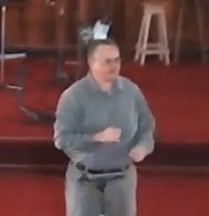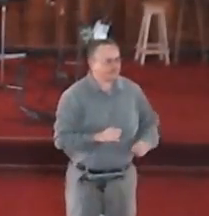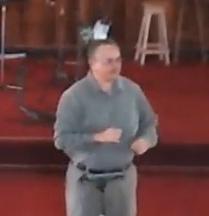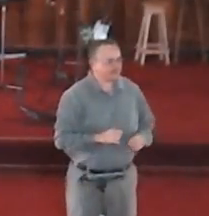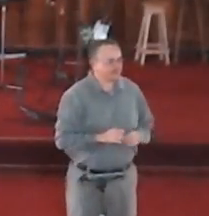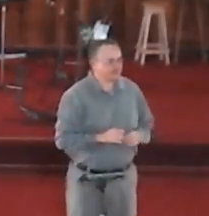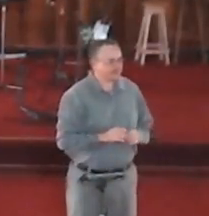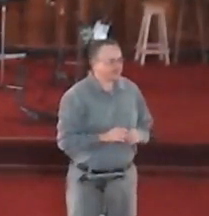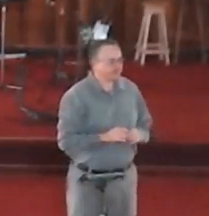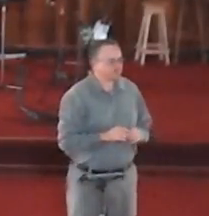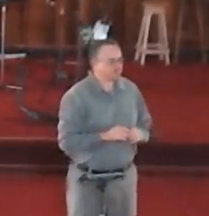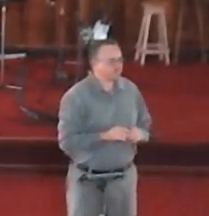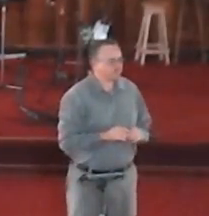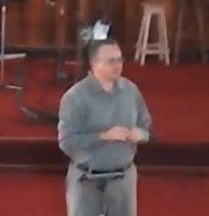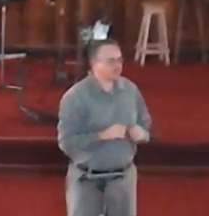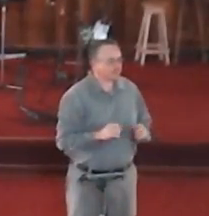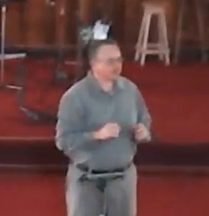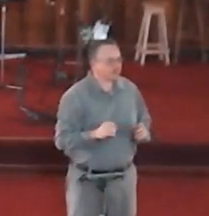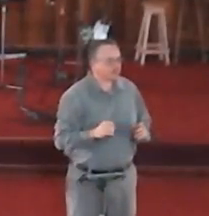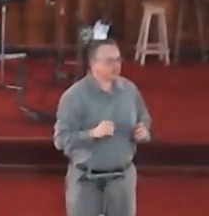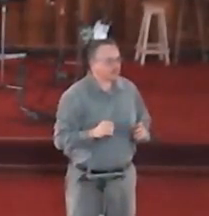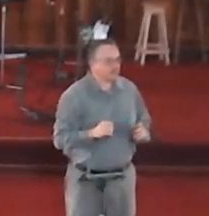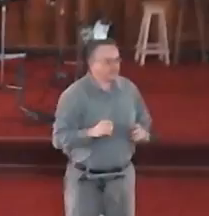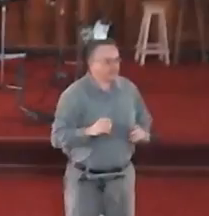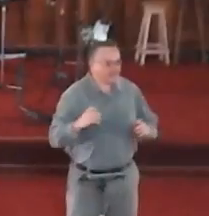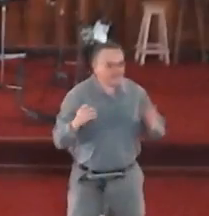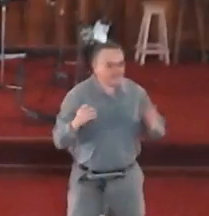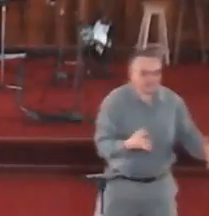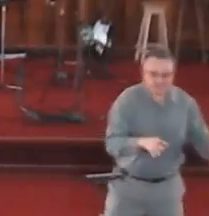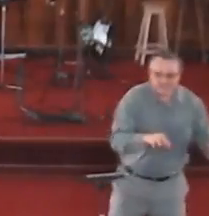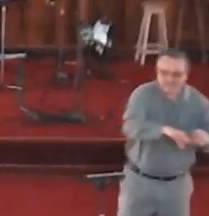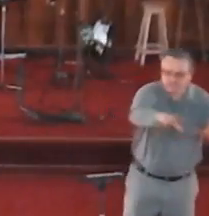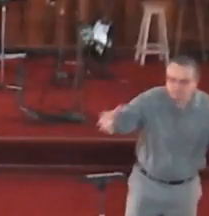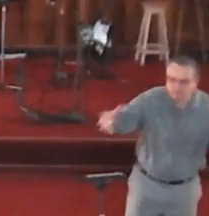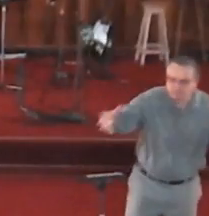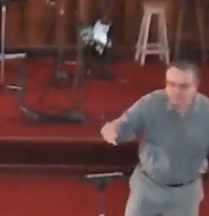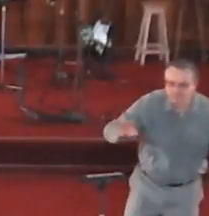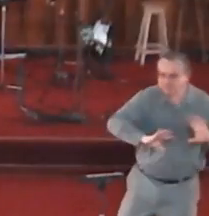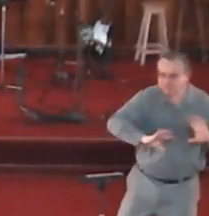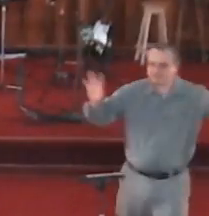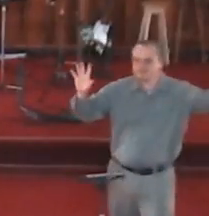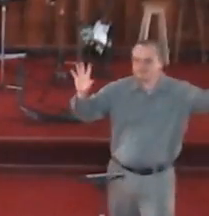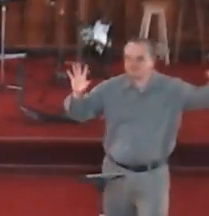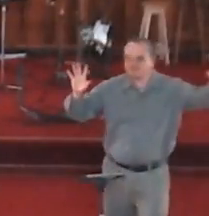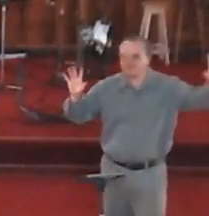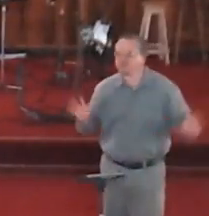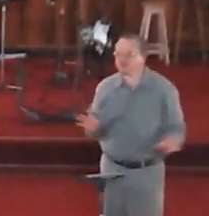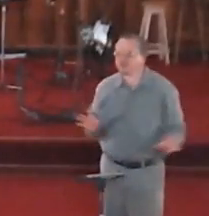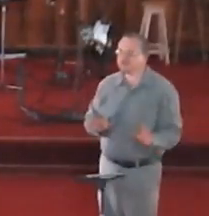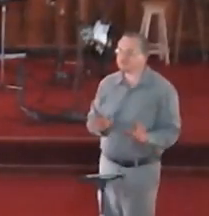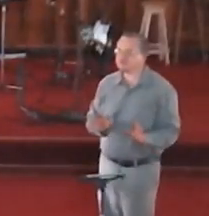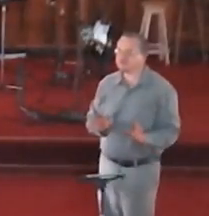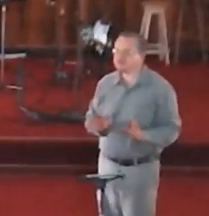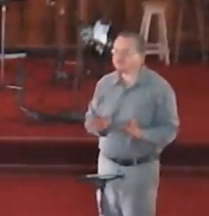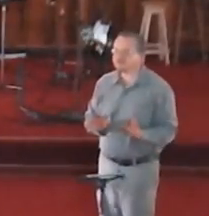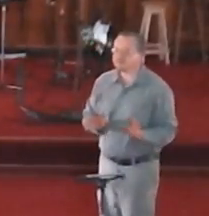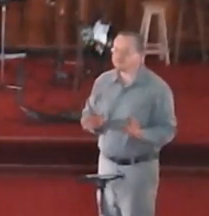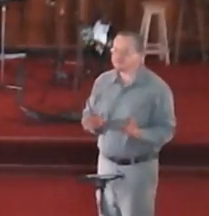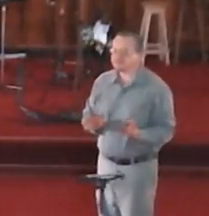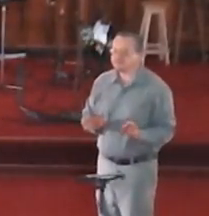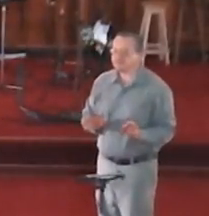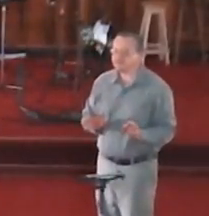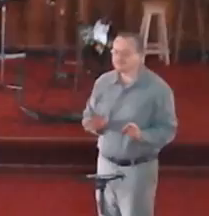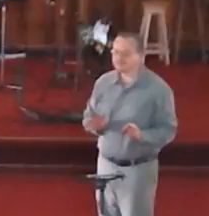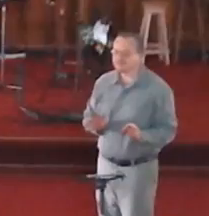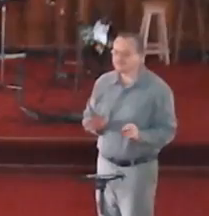he was going to go out and help the people in the church, but they threw him out of town. Llega a Jerusalén y los discípulos de Jesús no quieren verlo. He goes into Jerusalem,